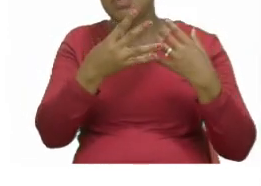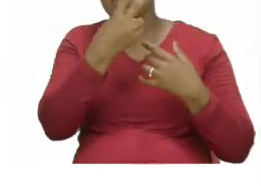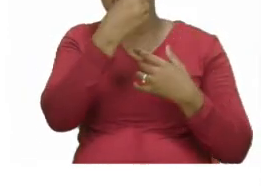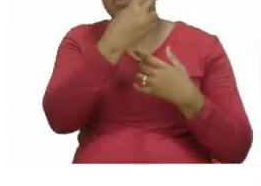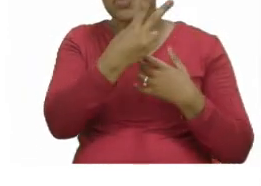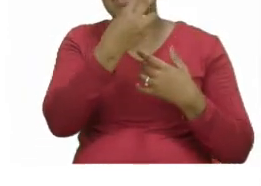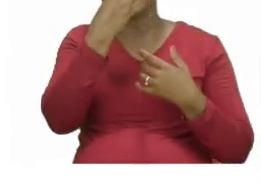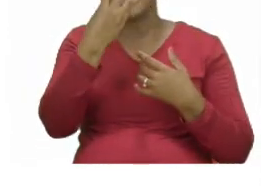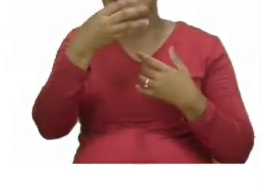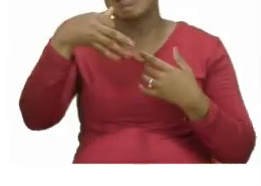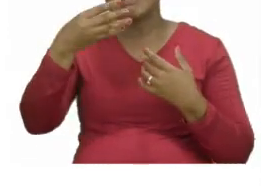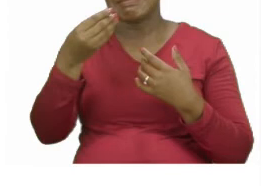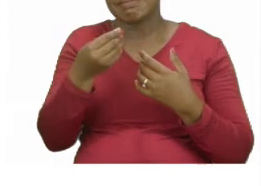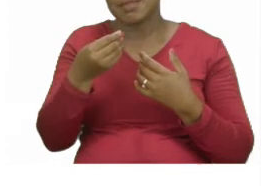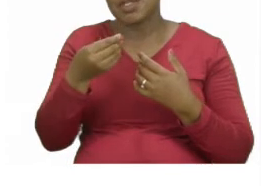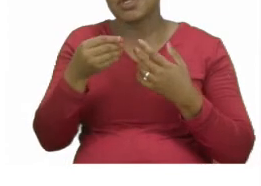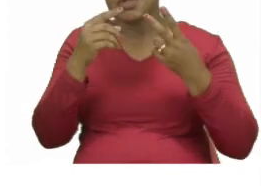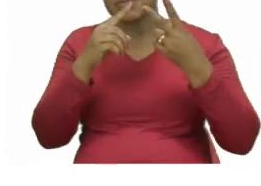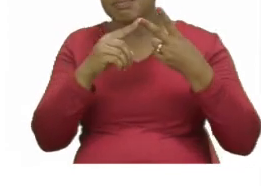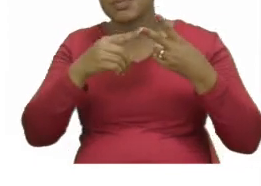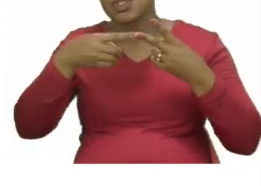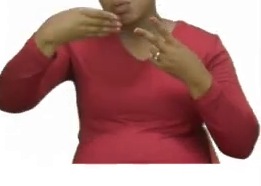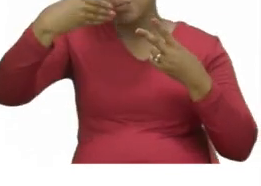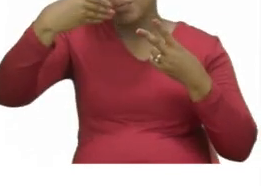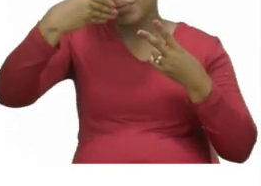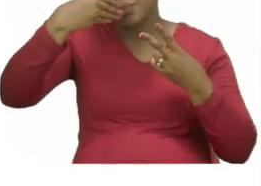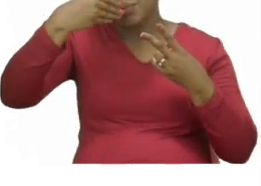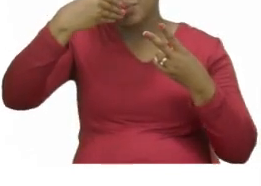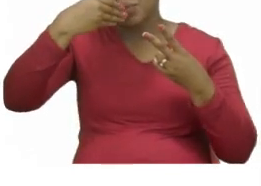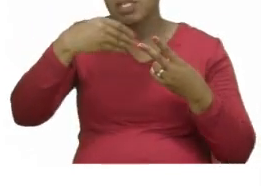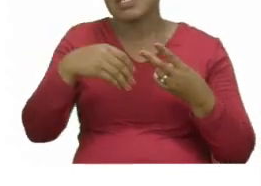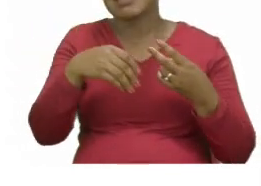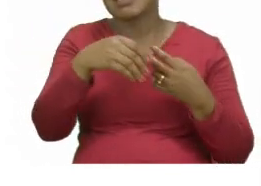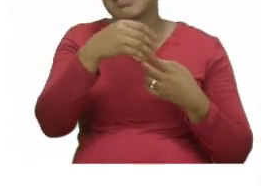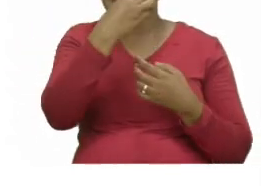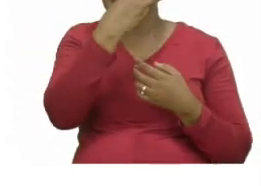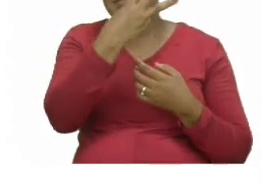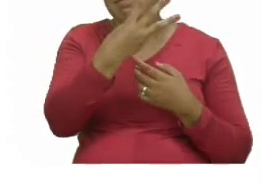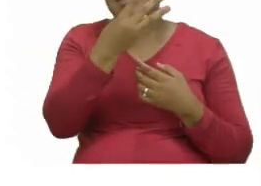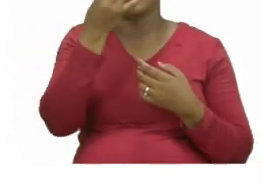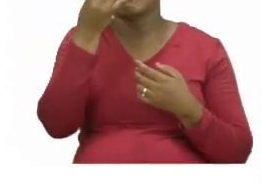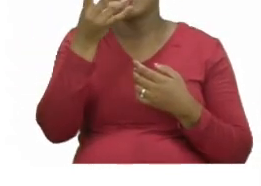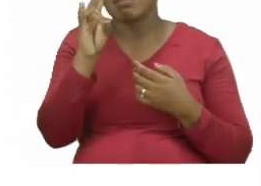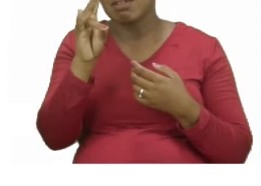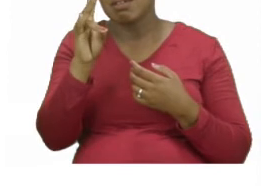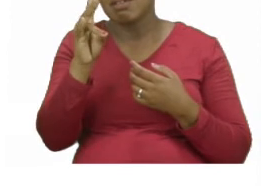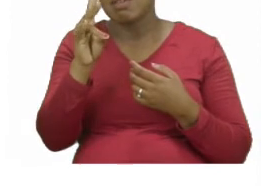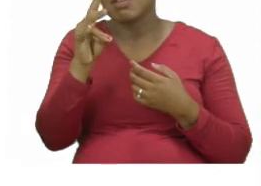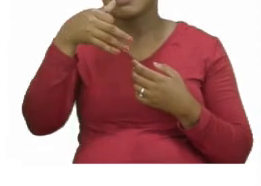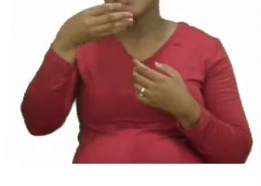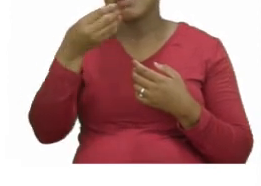have a pizza for 37 Namibian dollars. Then we have a cup of